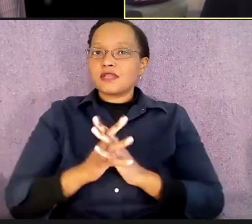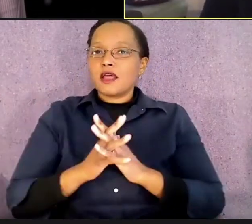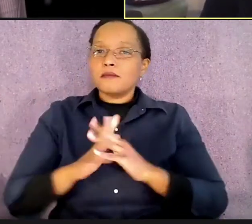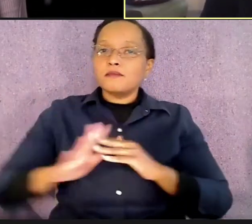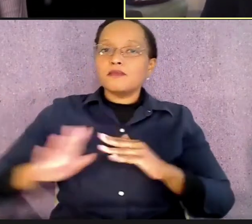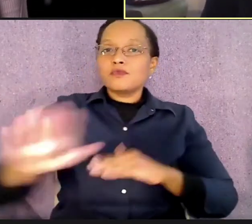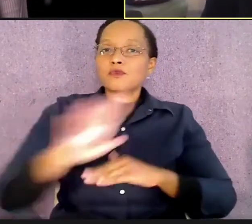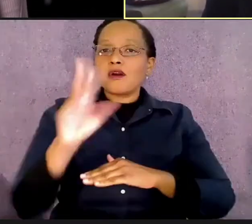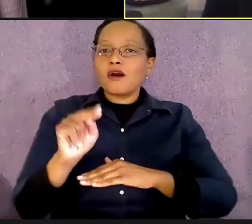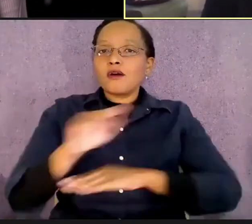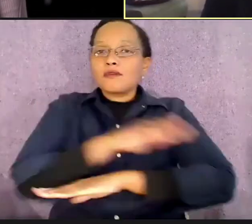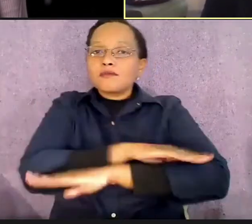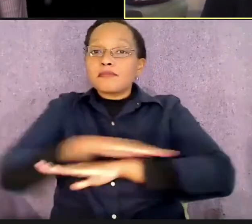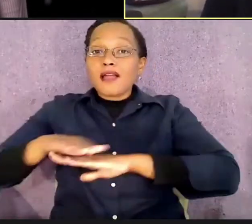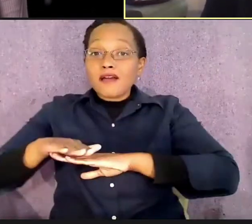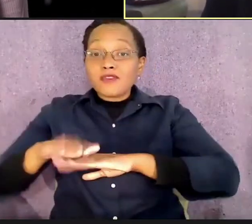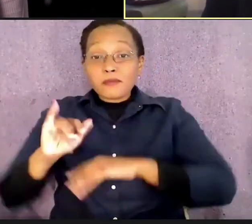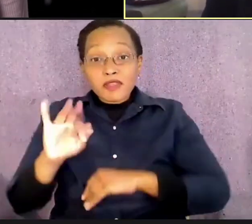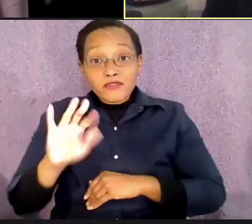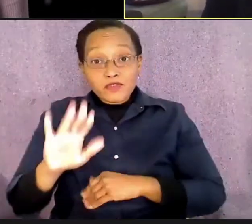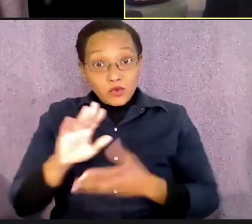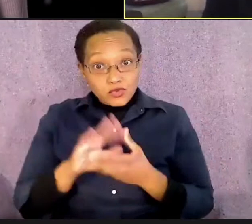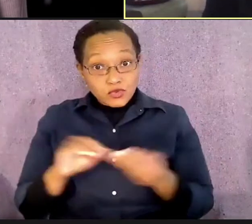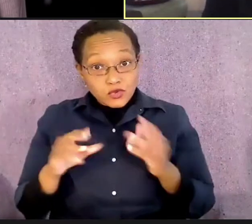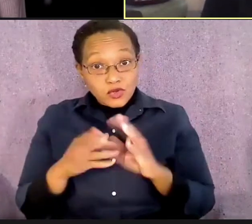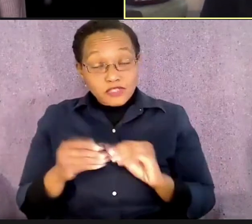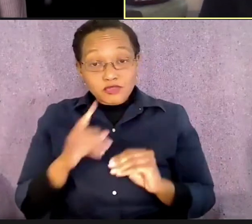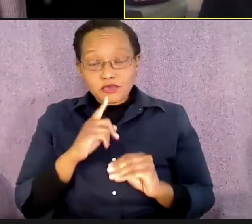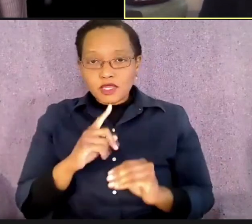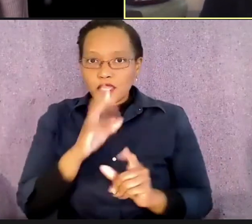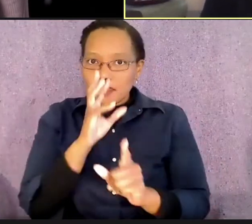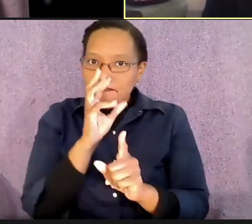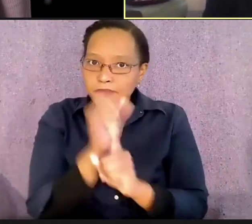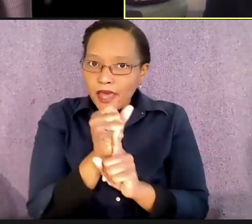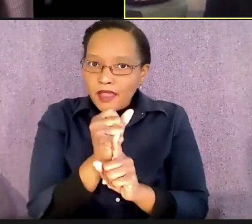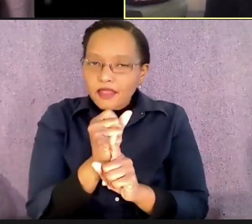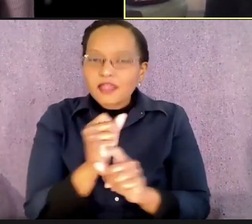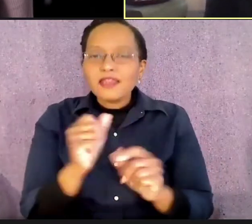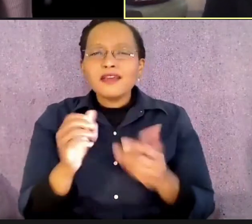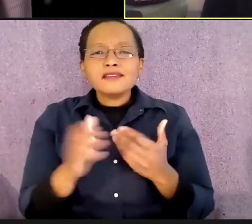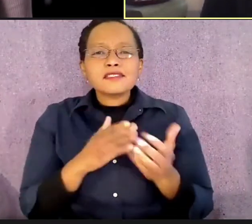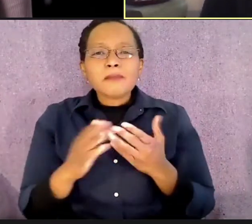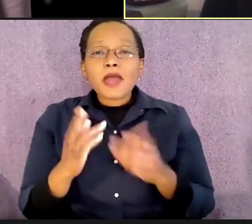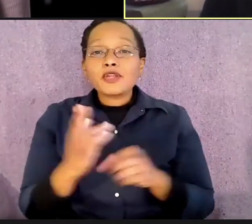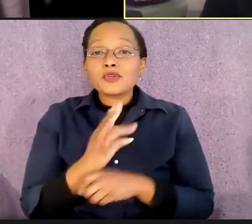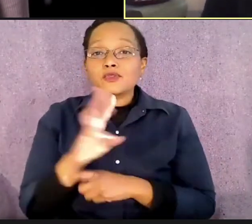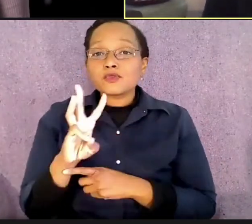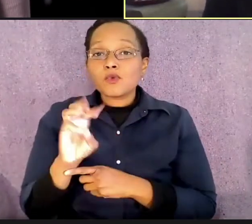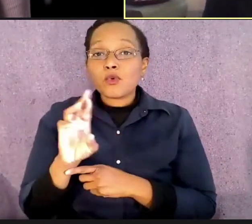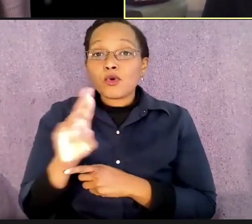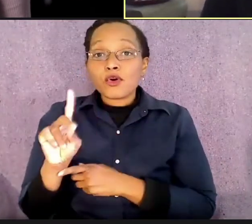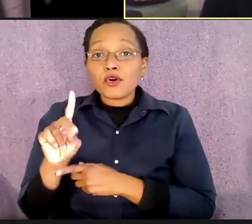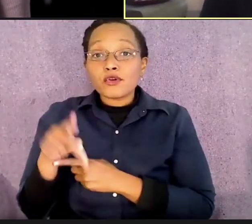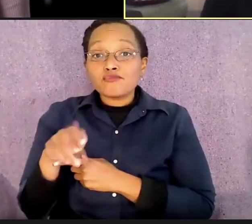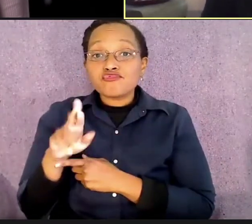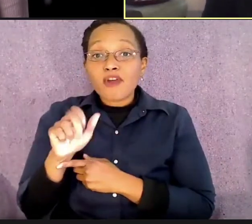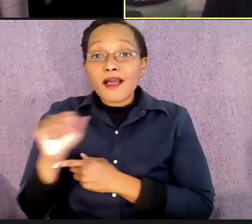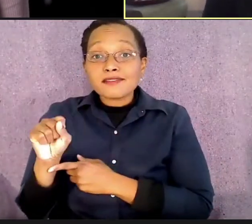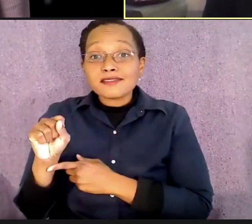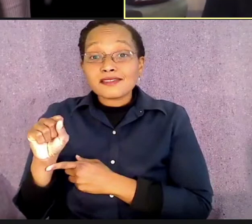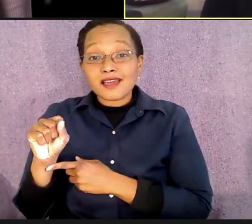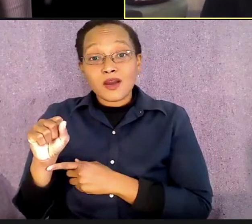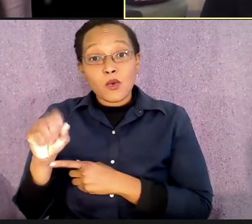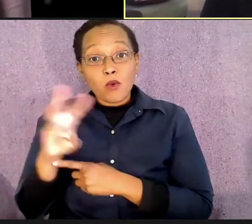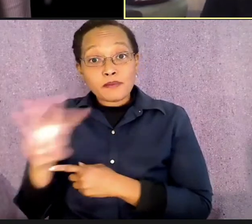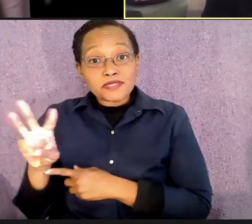that are compelling, even if you're telling them on a WordPress site or a Twitter thread, you can get